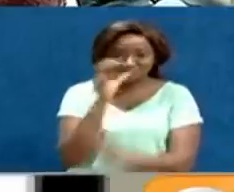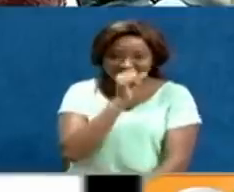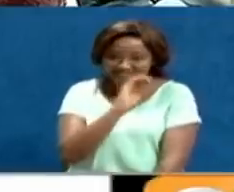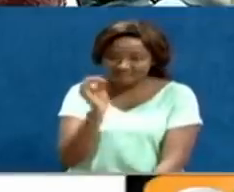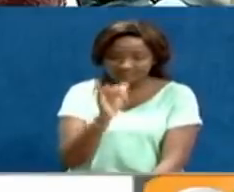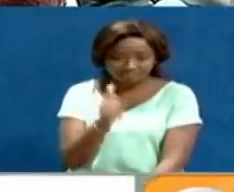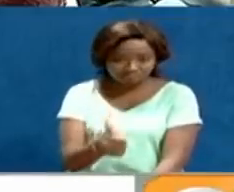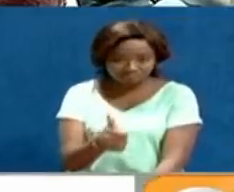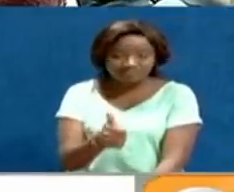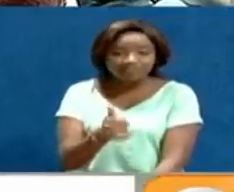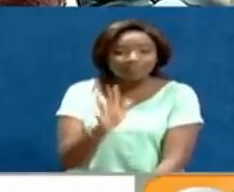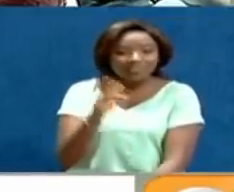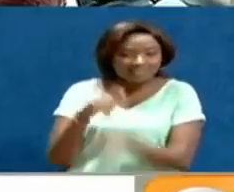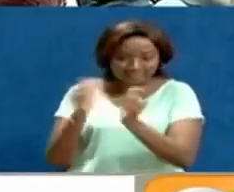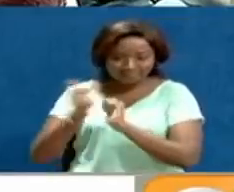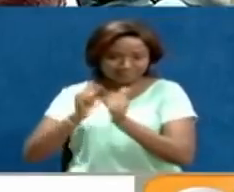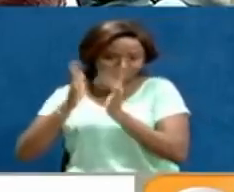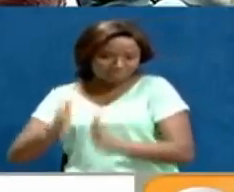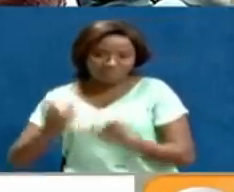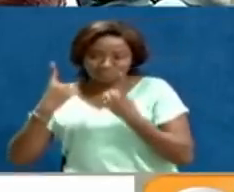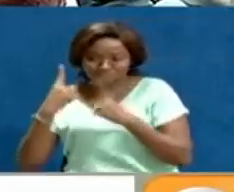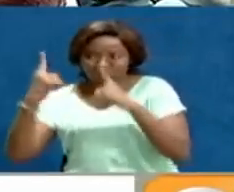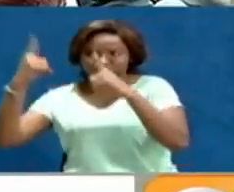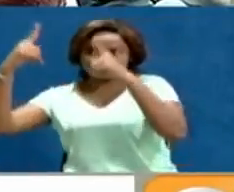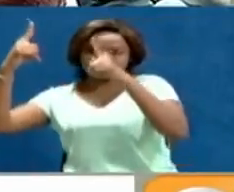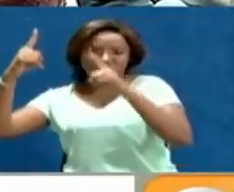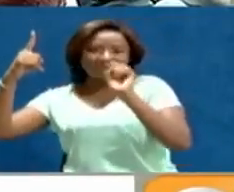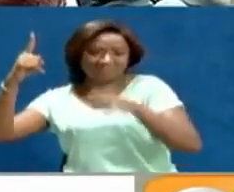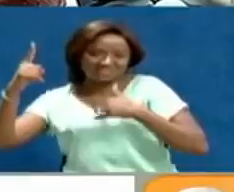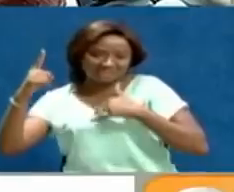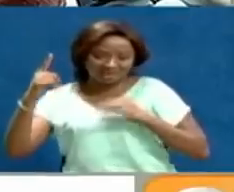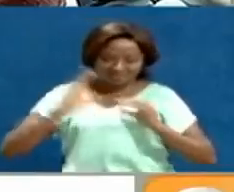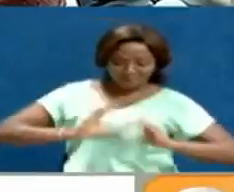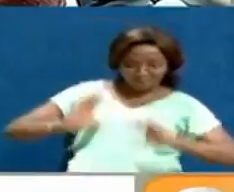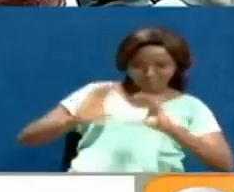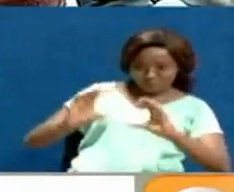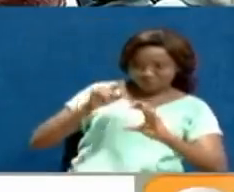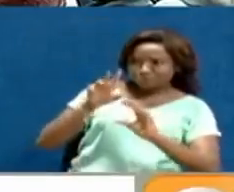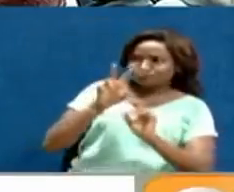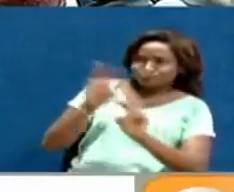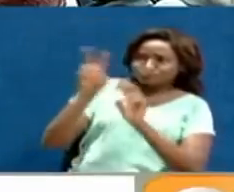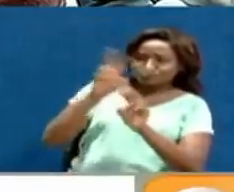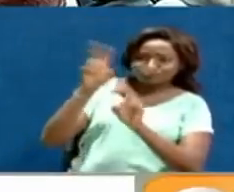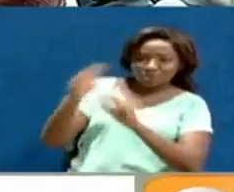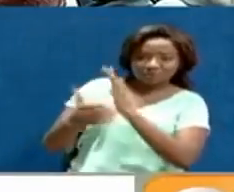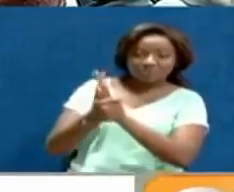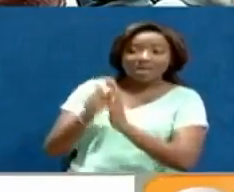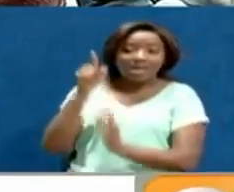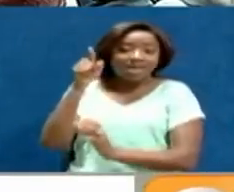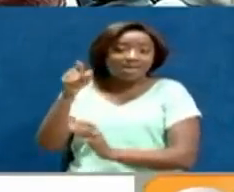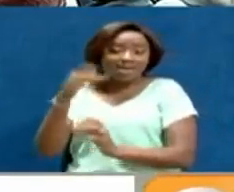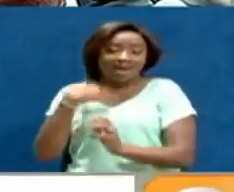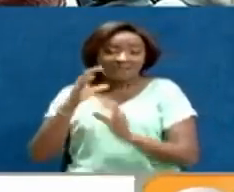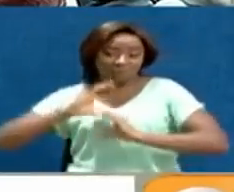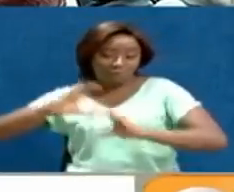Miss. Behind every successful athlete, there's a coach or a role model who they emulate. Well, apart from his coach, Patrick Sang, who guides him